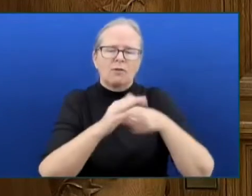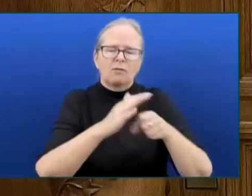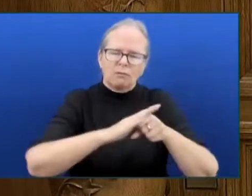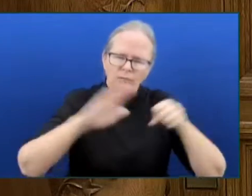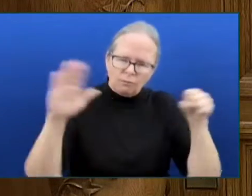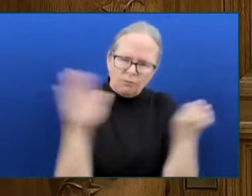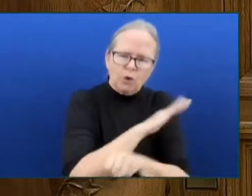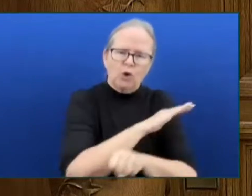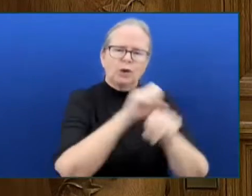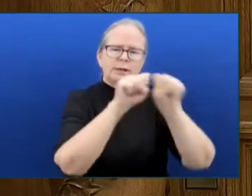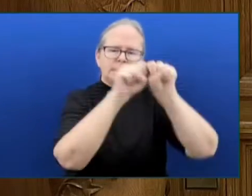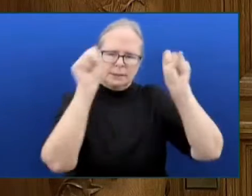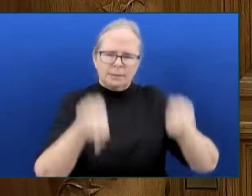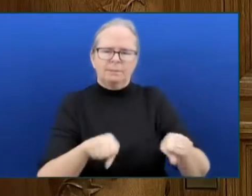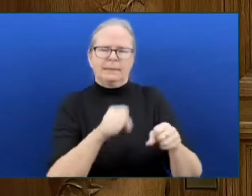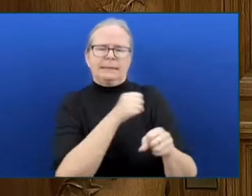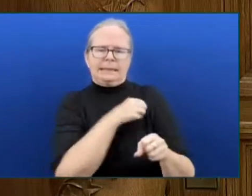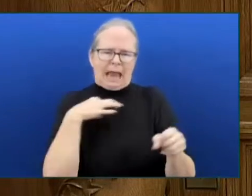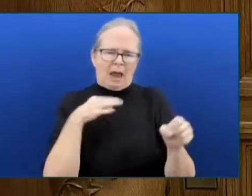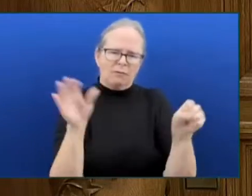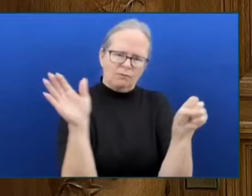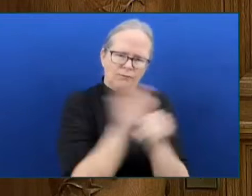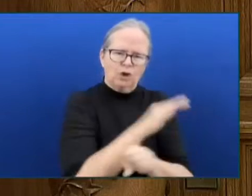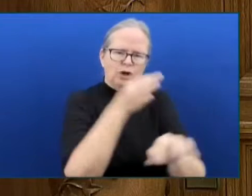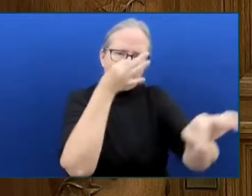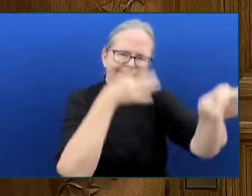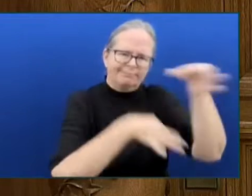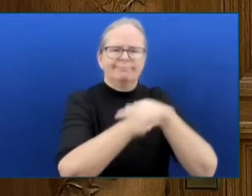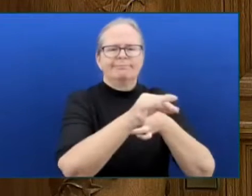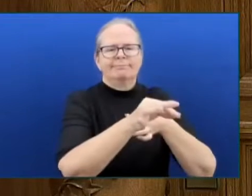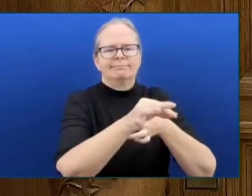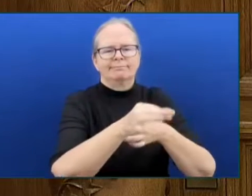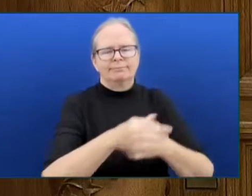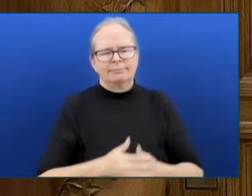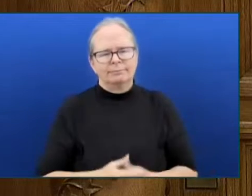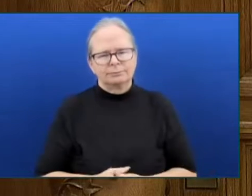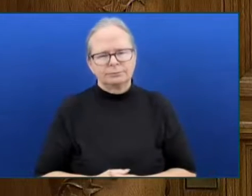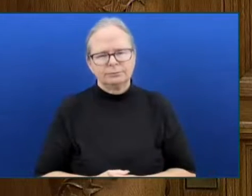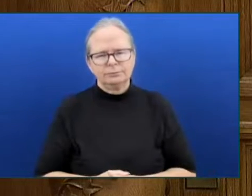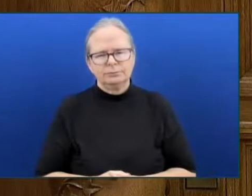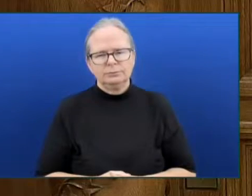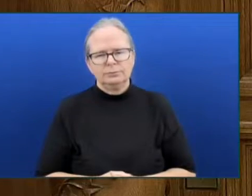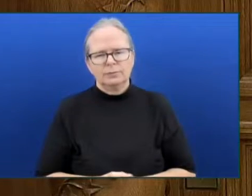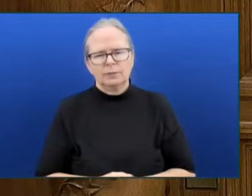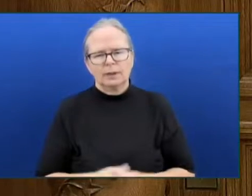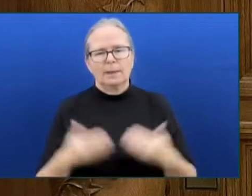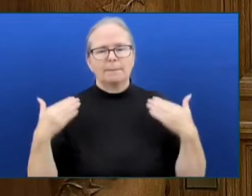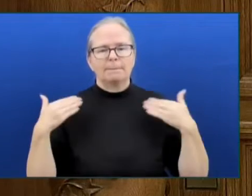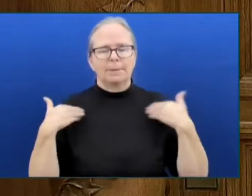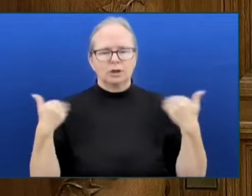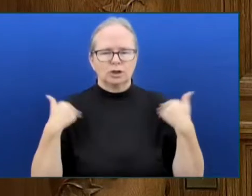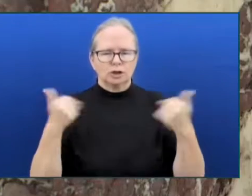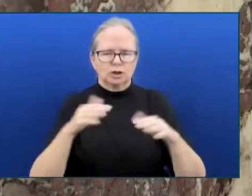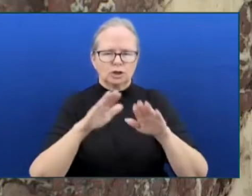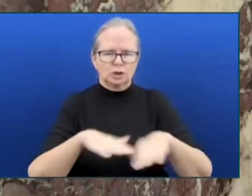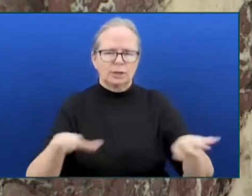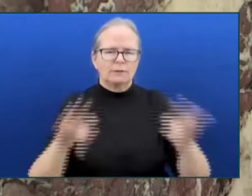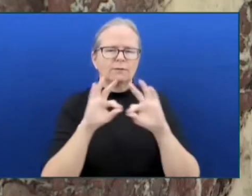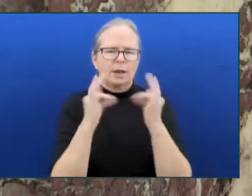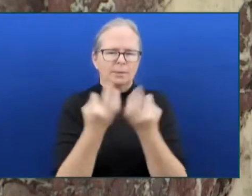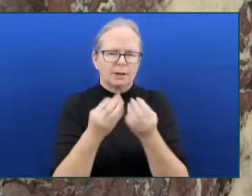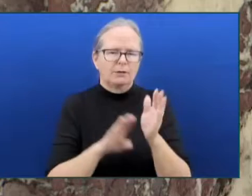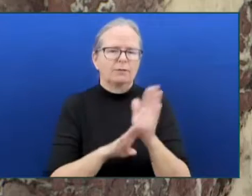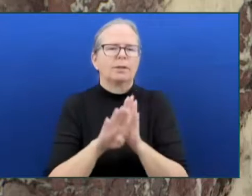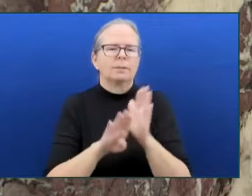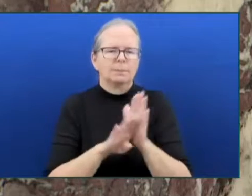Minister of Children and Family Development. Well, thank you very much, Honourable Speaker, and thank you to the member for the question. I absolutely hear his passion